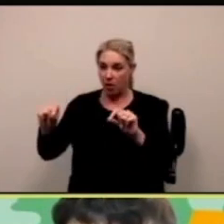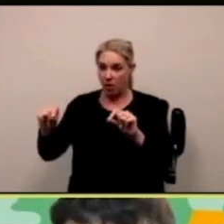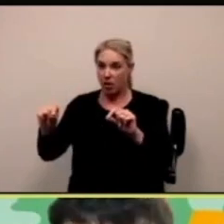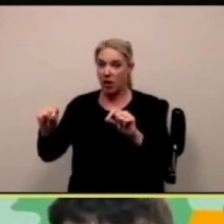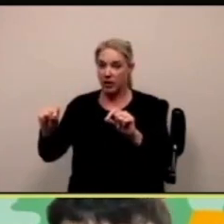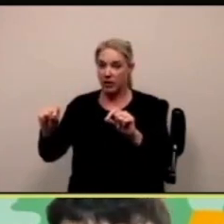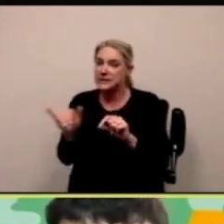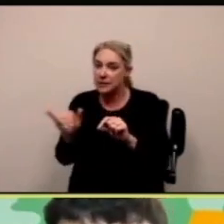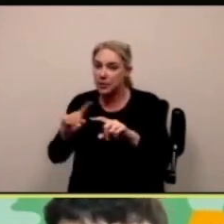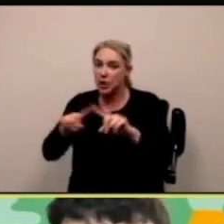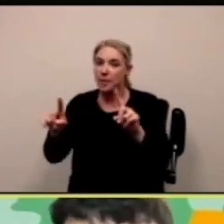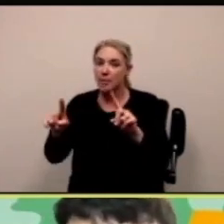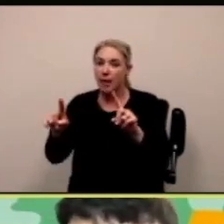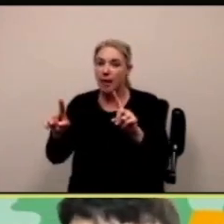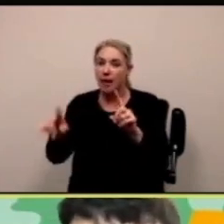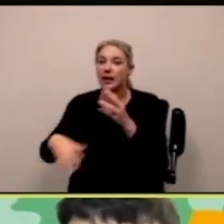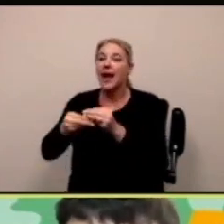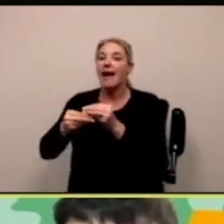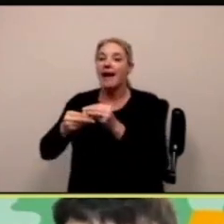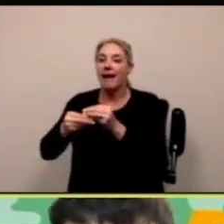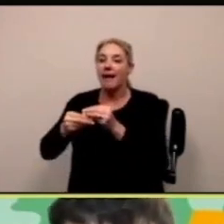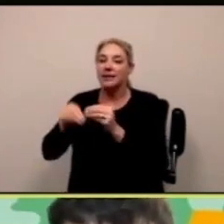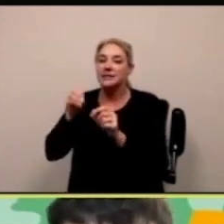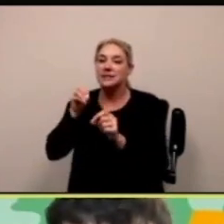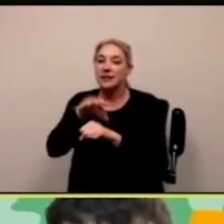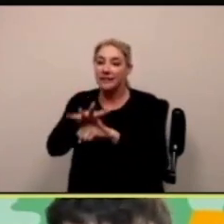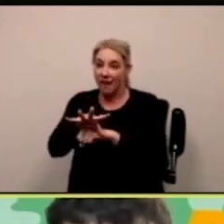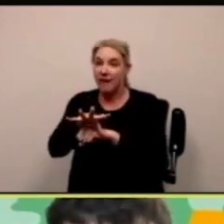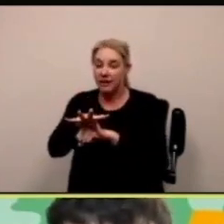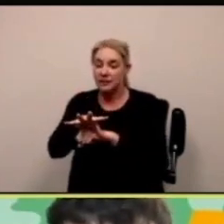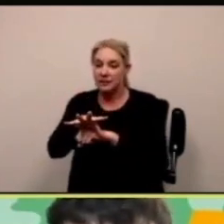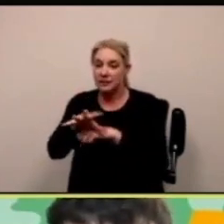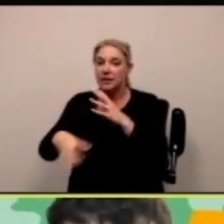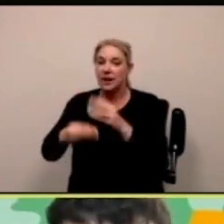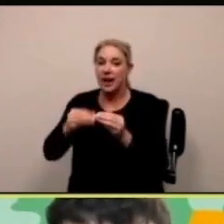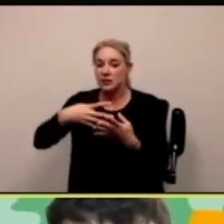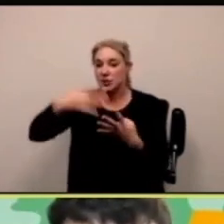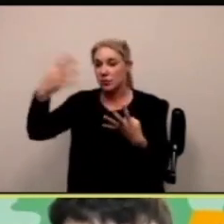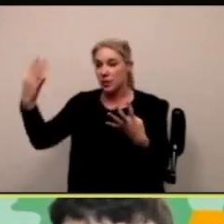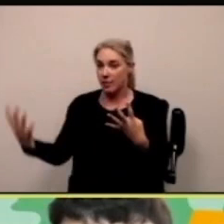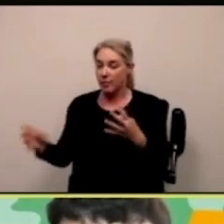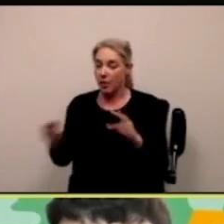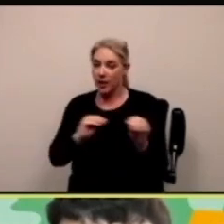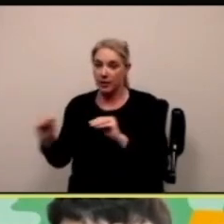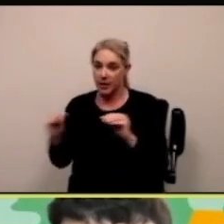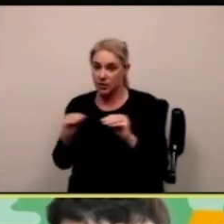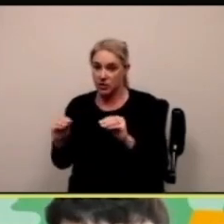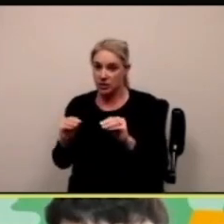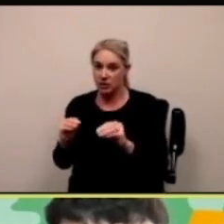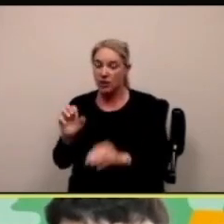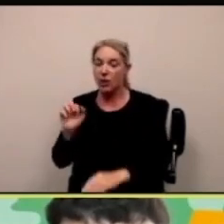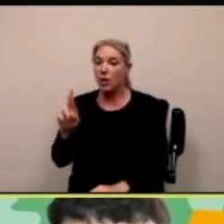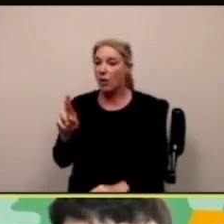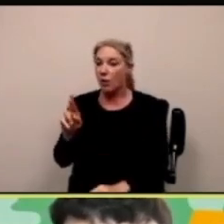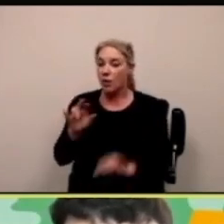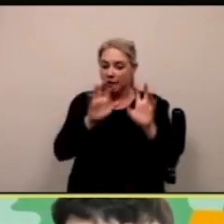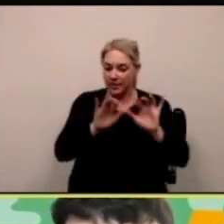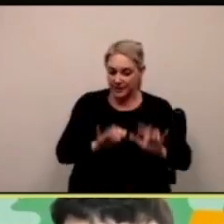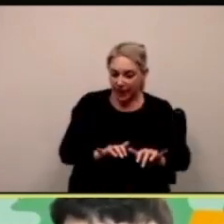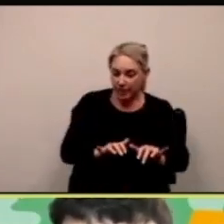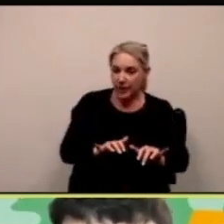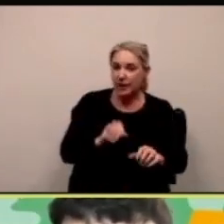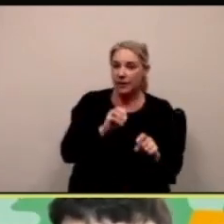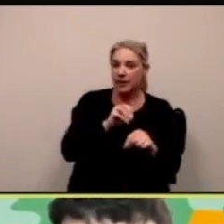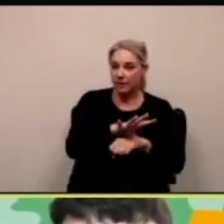So it applies a little rainbow animation or the typing effect. So making one